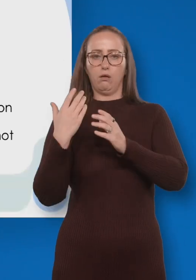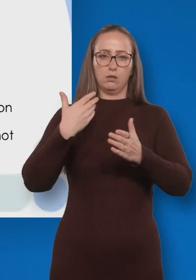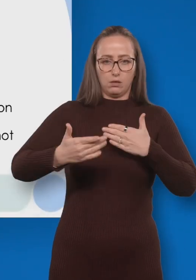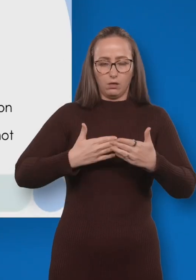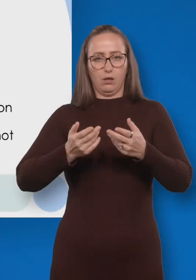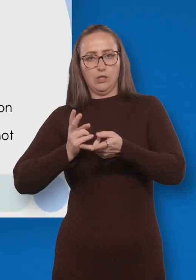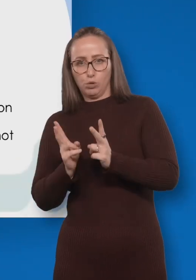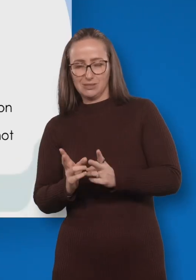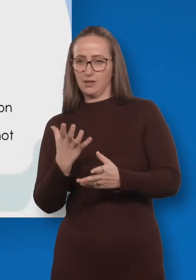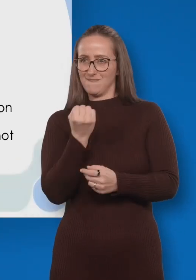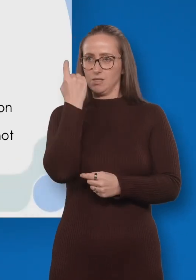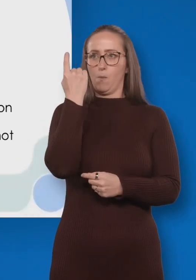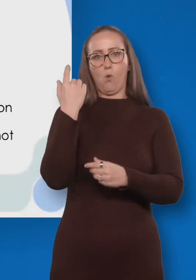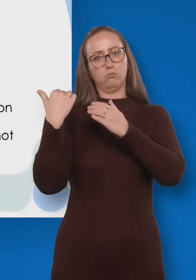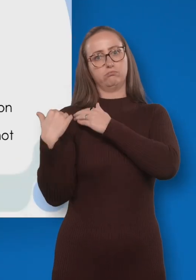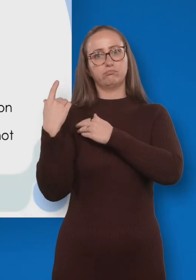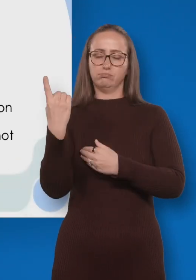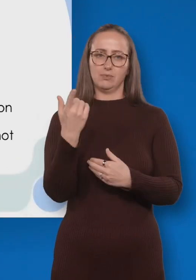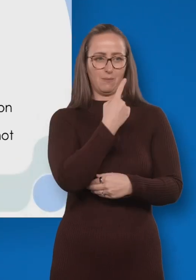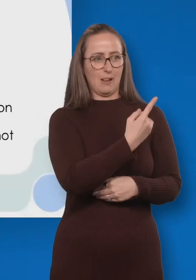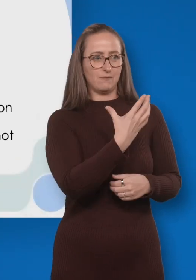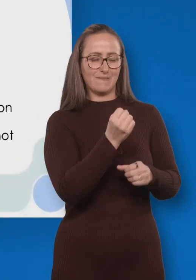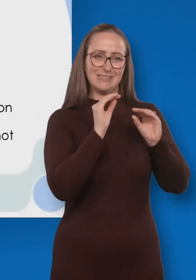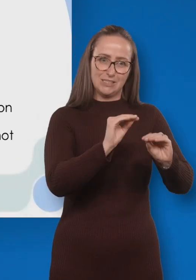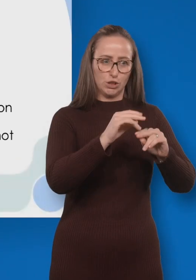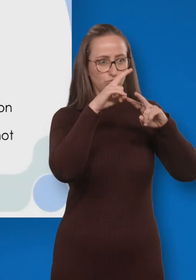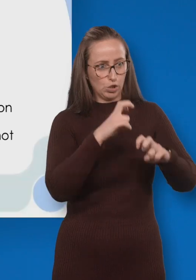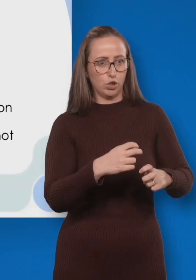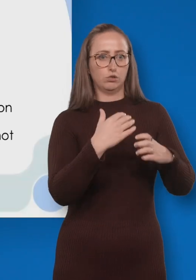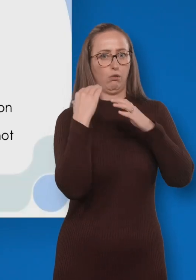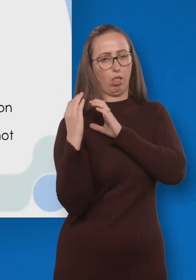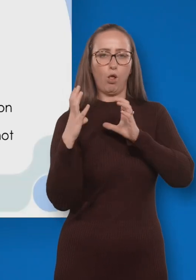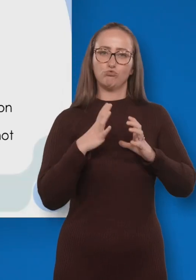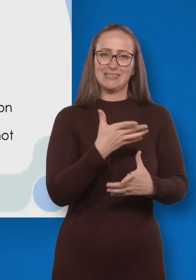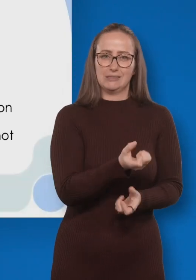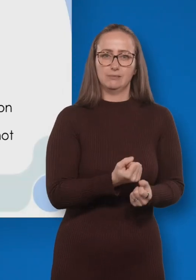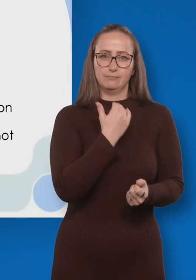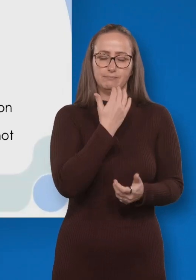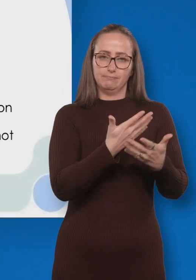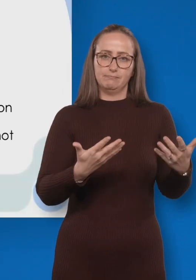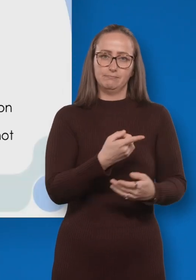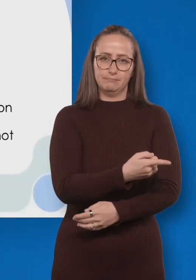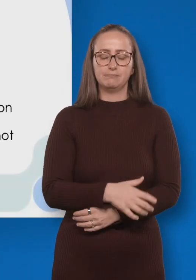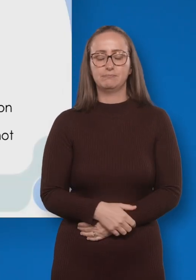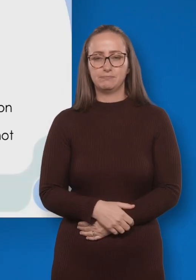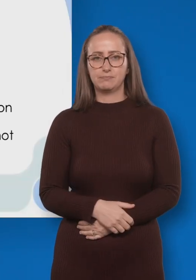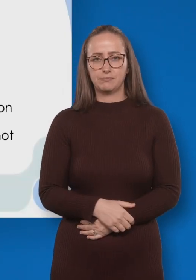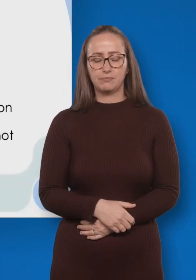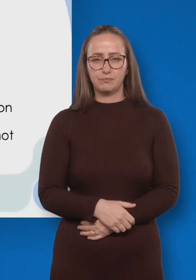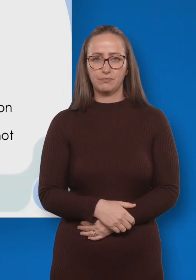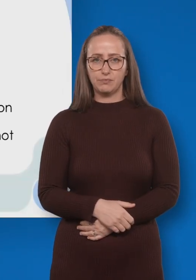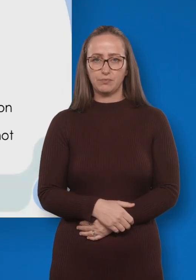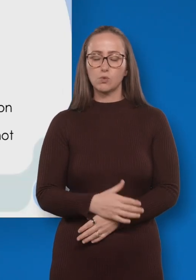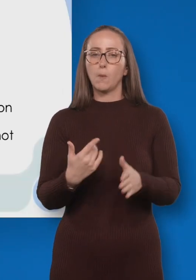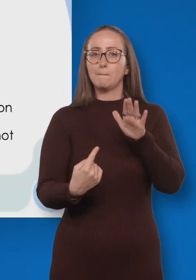them on top of all the teaching and research and everything else that they're having to do. So I think the key